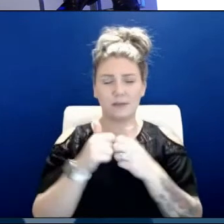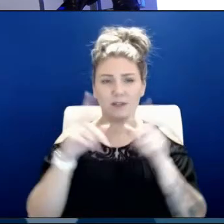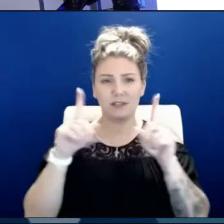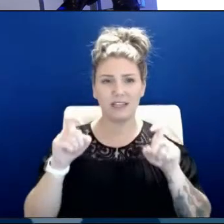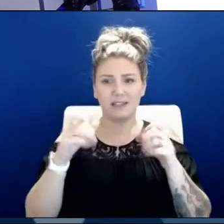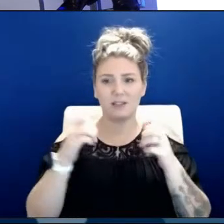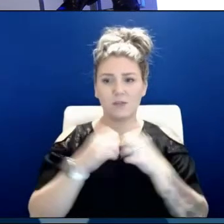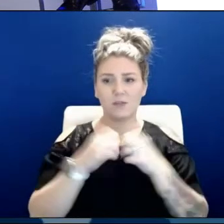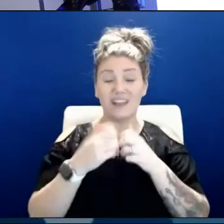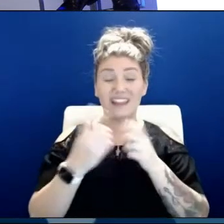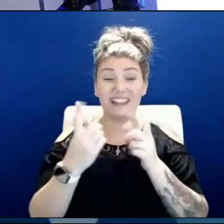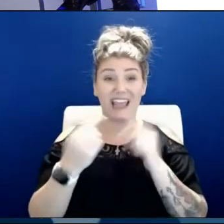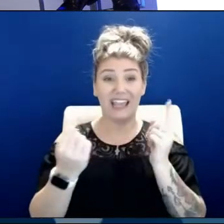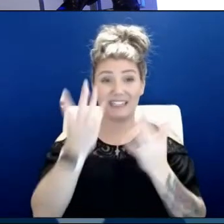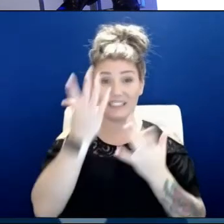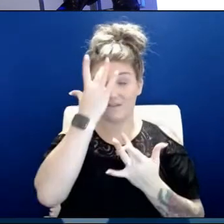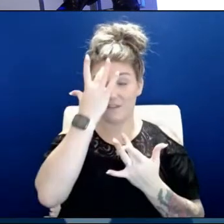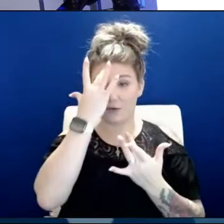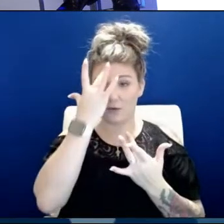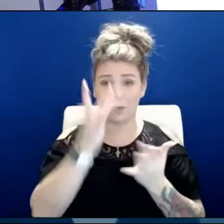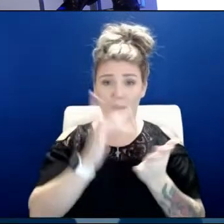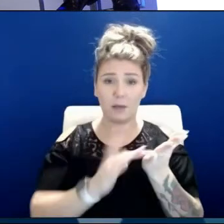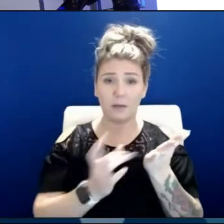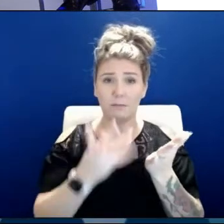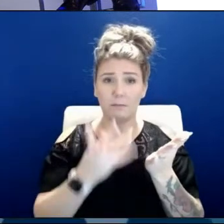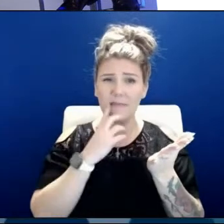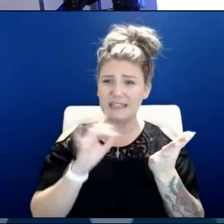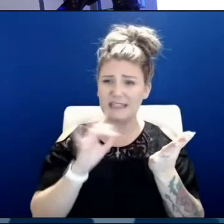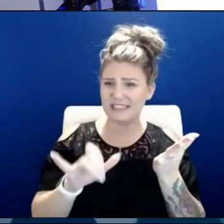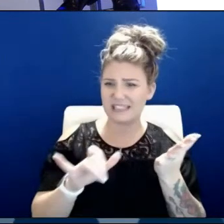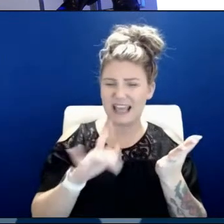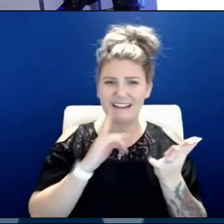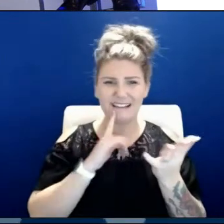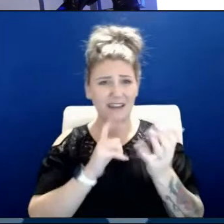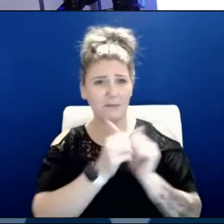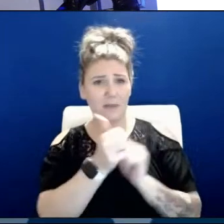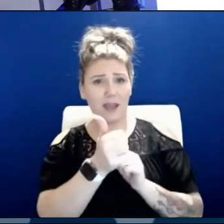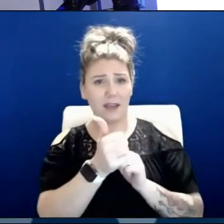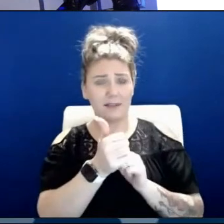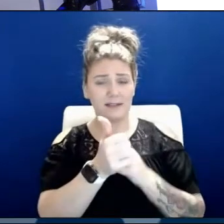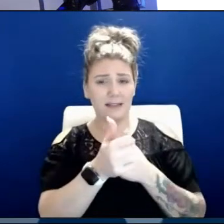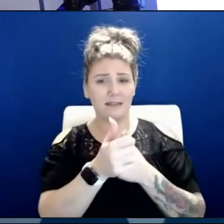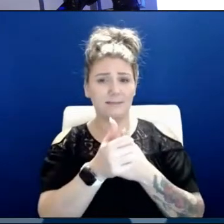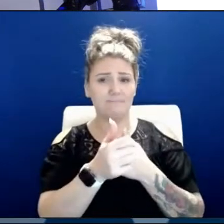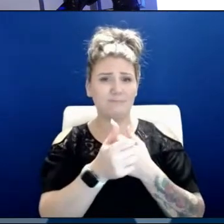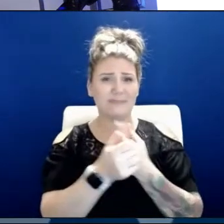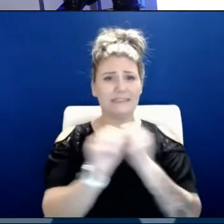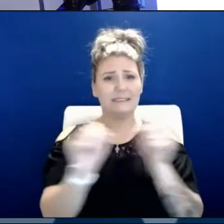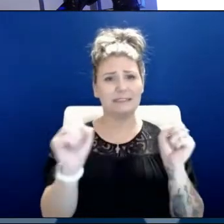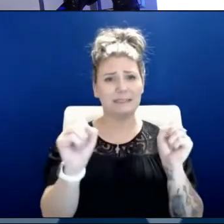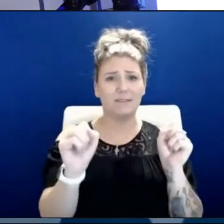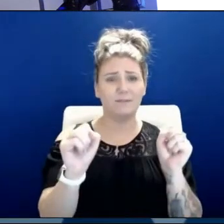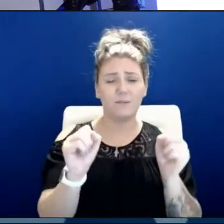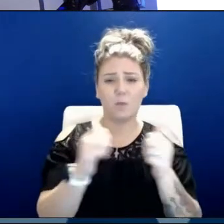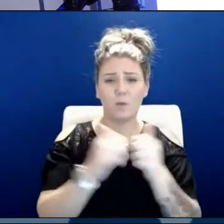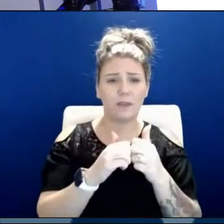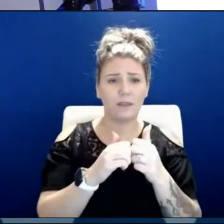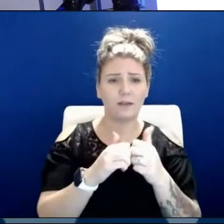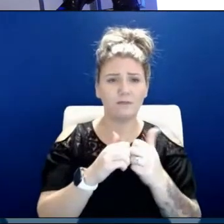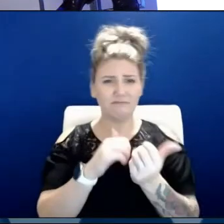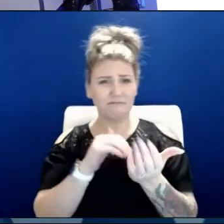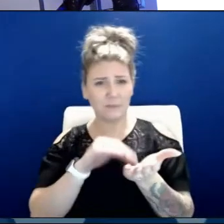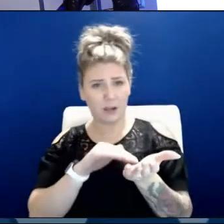pills if you test positive? Does this bypass the safeguard system of doctors prescribing medication? What do you think, Dr.